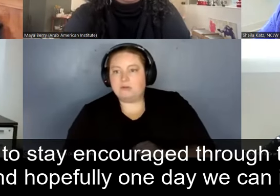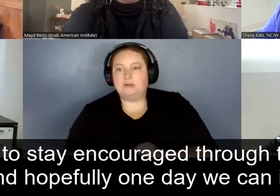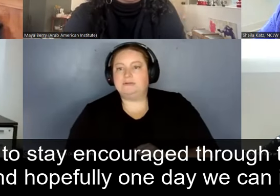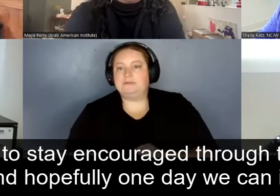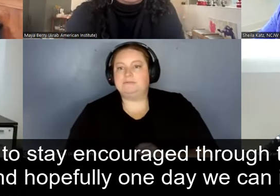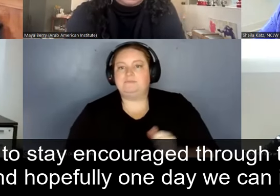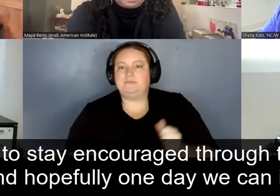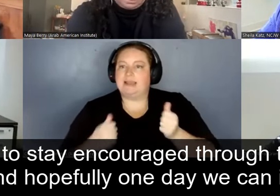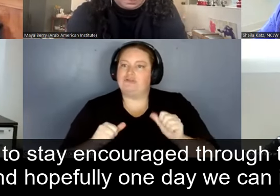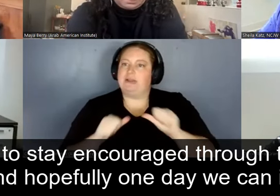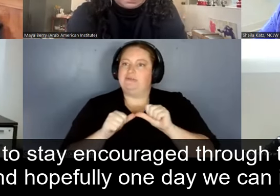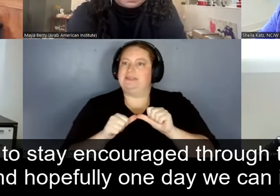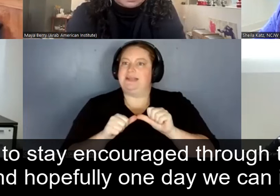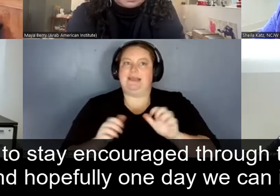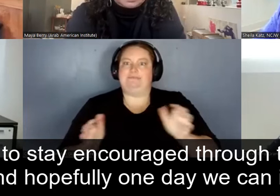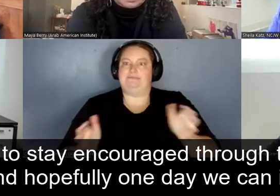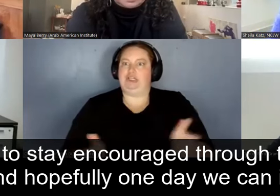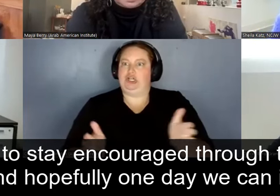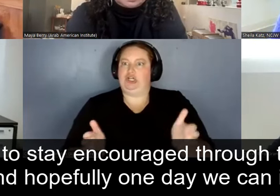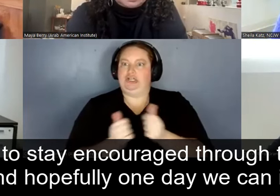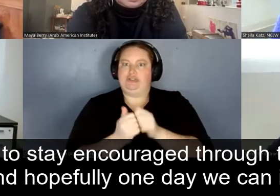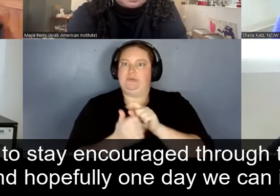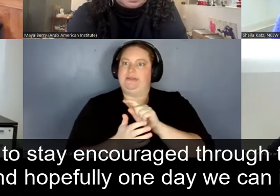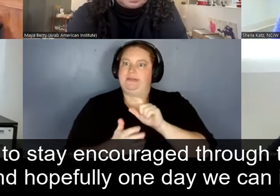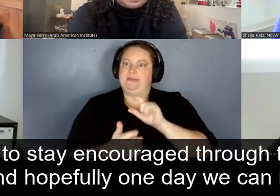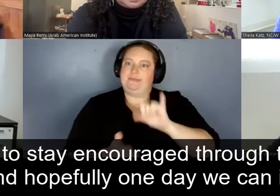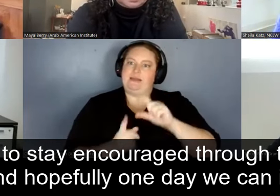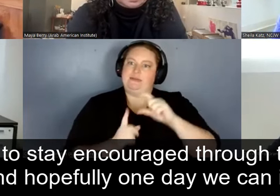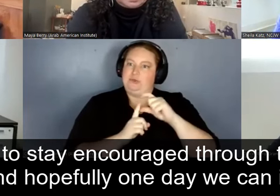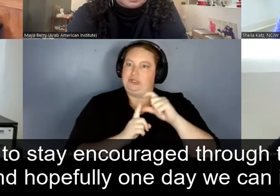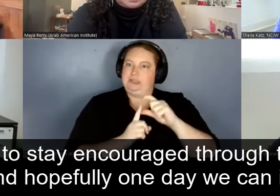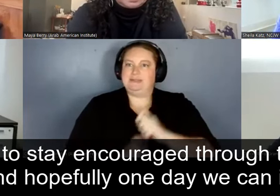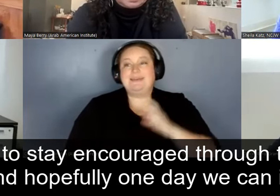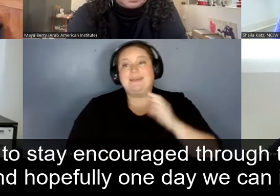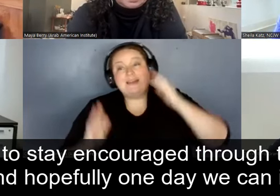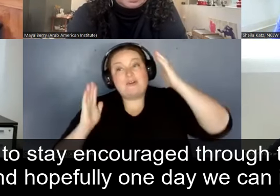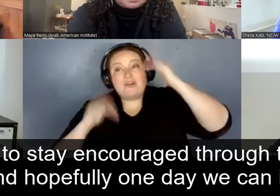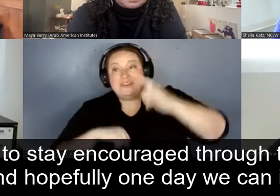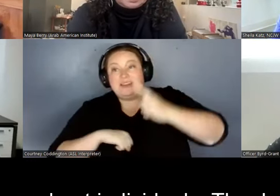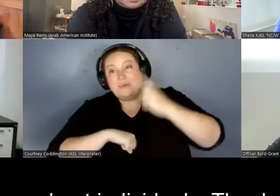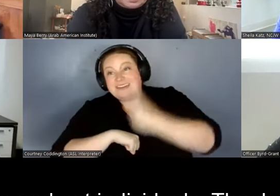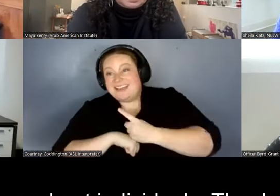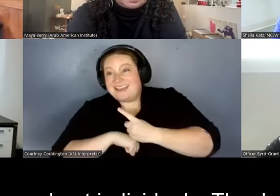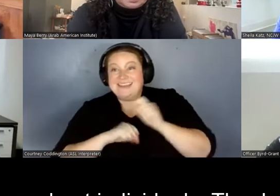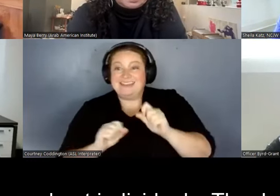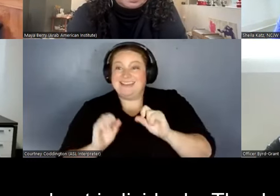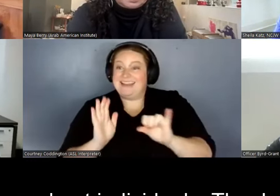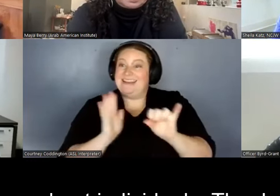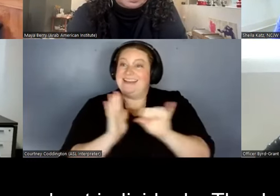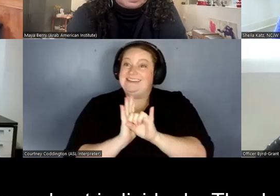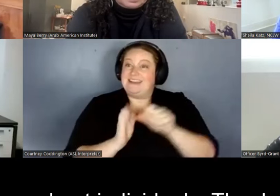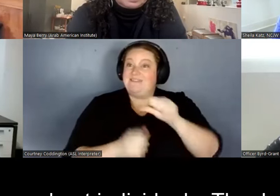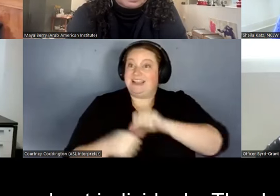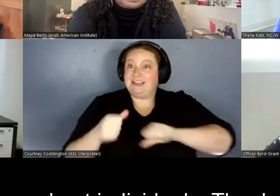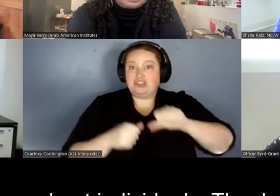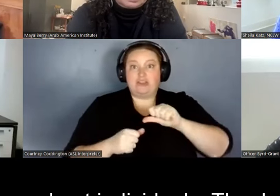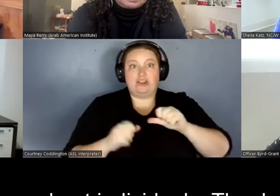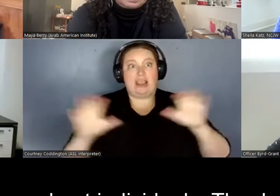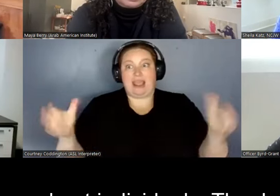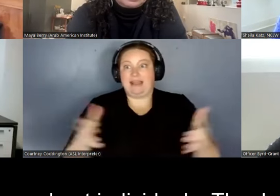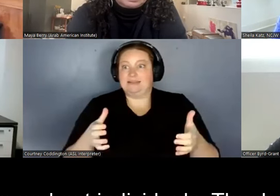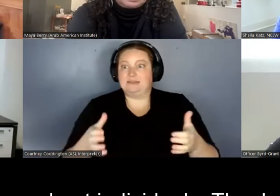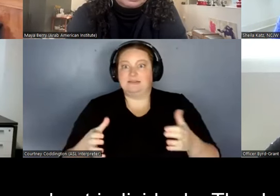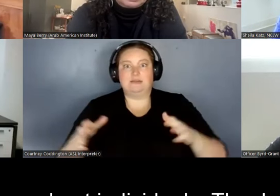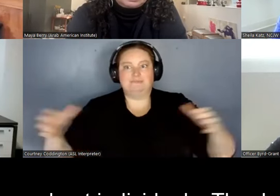stay encouraged through those words. And hopefully one day we can identify each other as one and not